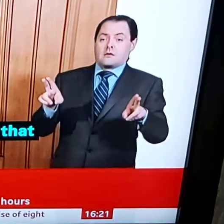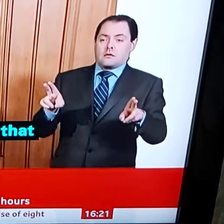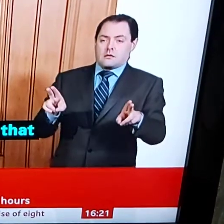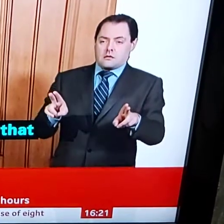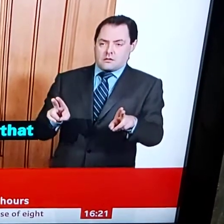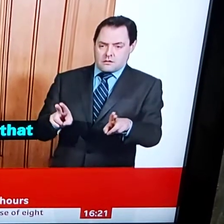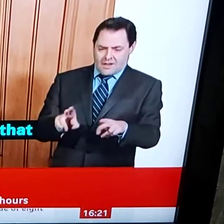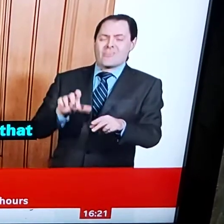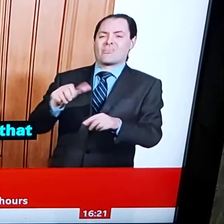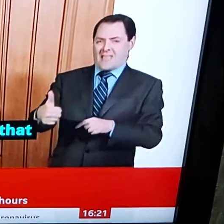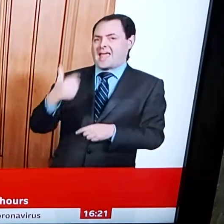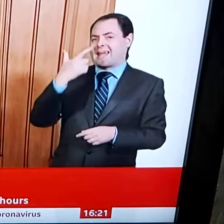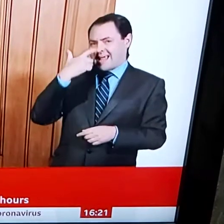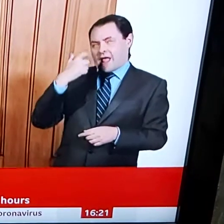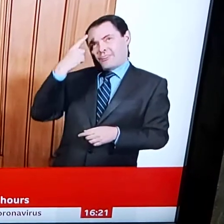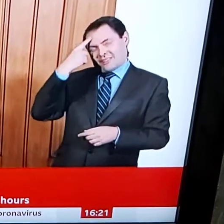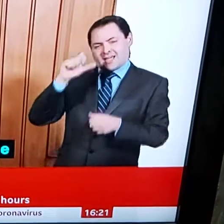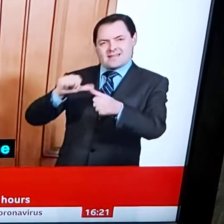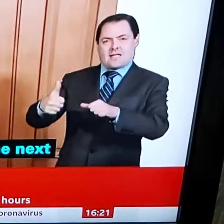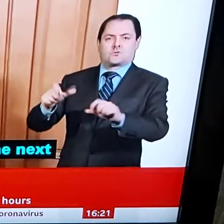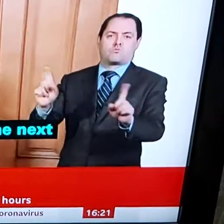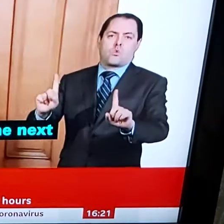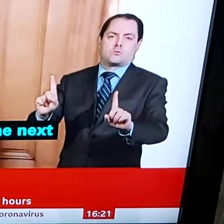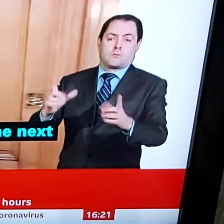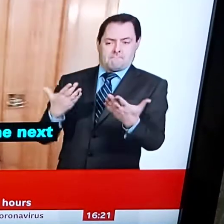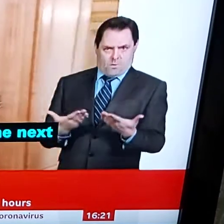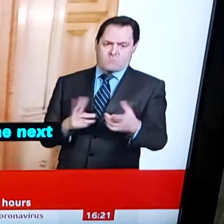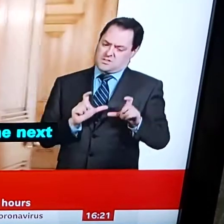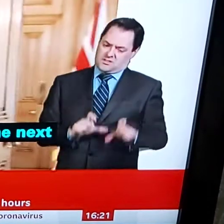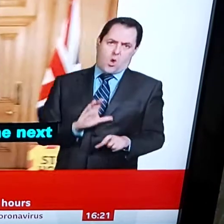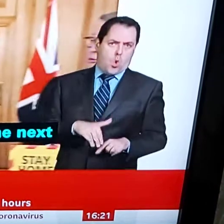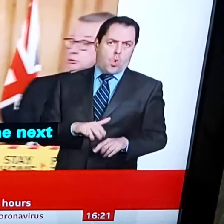next steps are. Is there anything more that you'd like to ask me, Pollab?